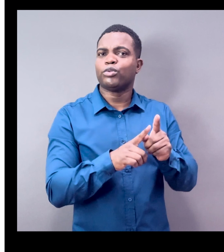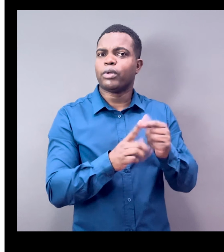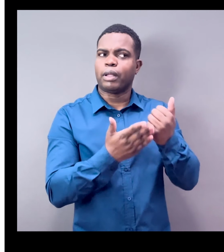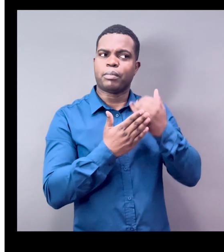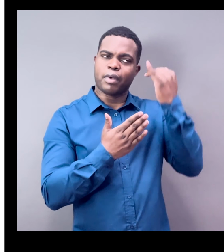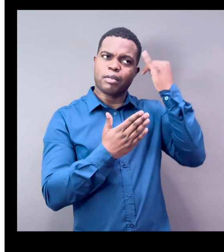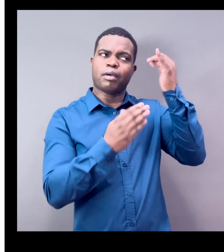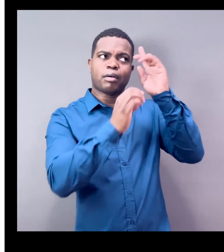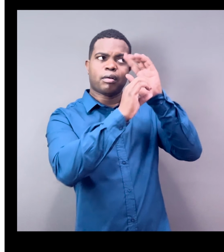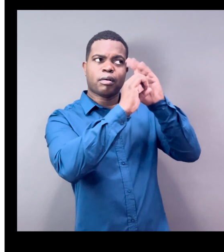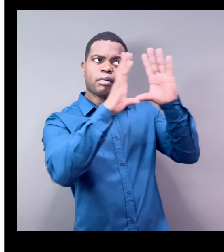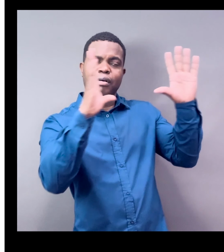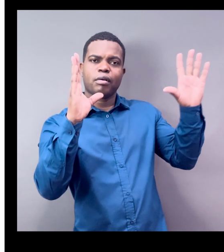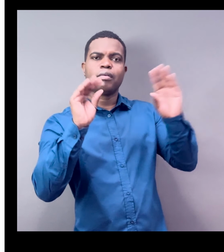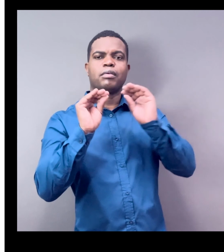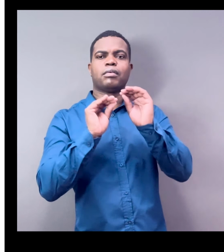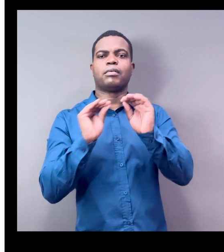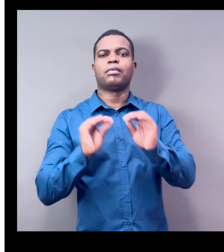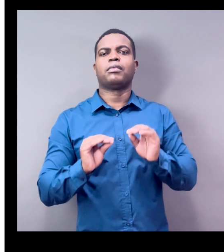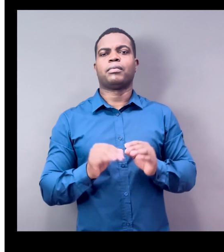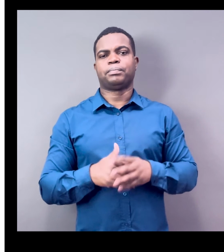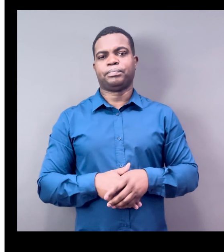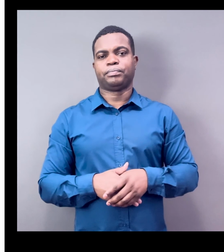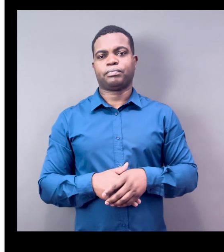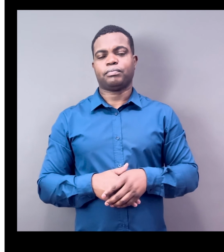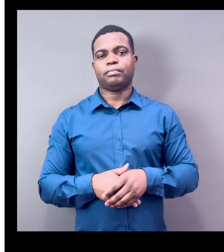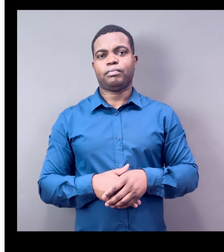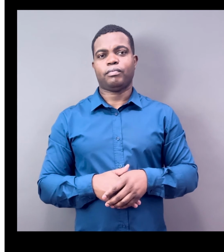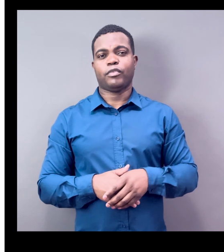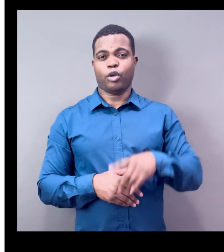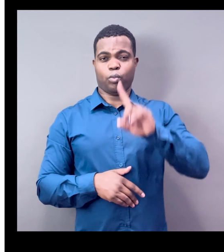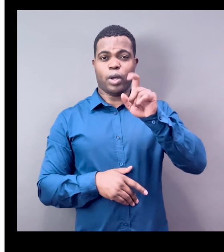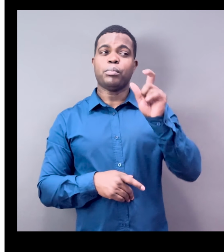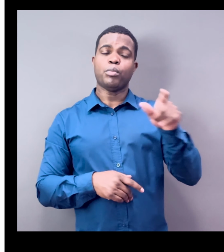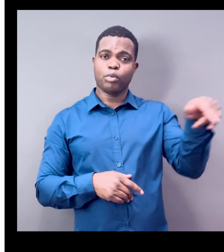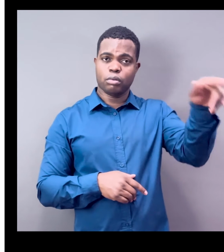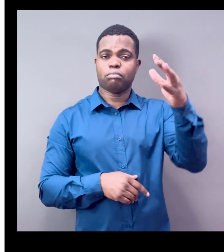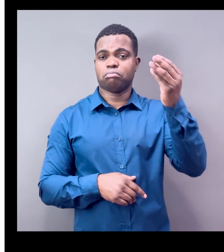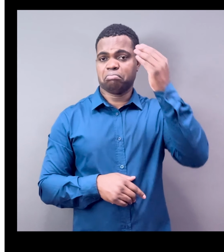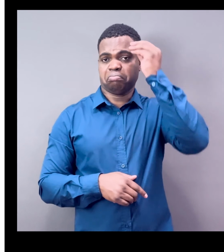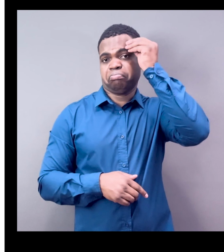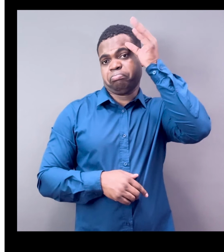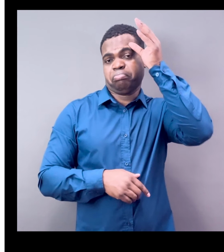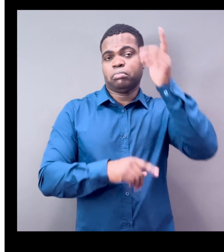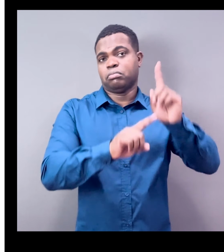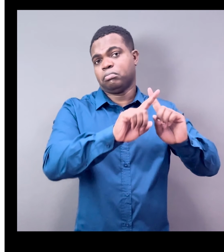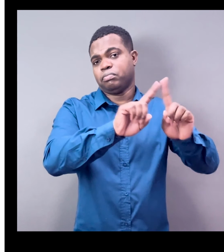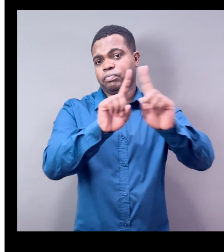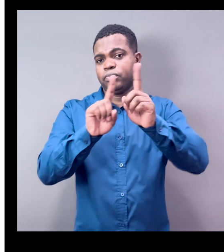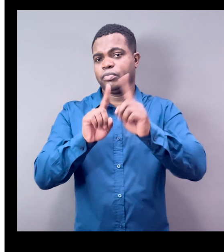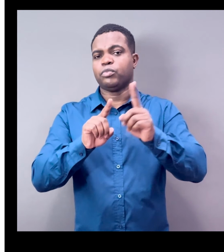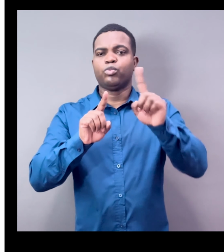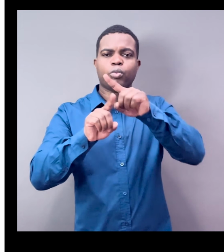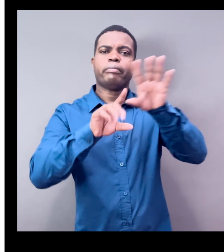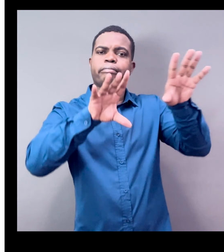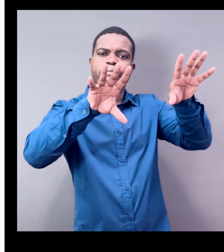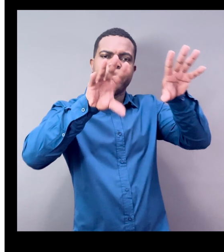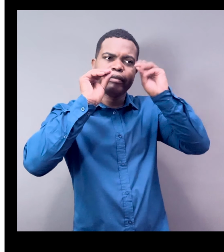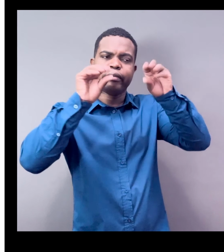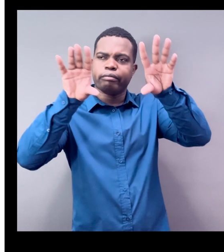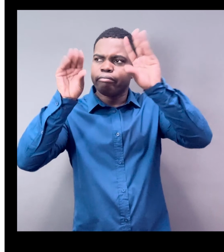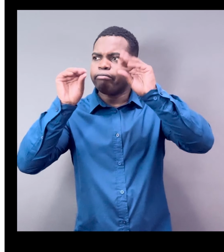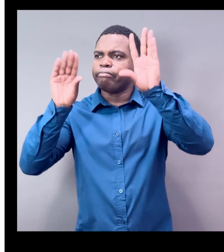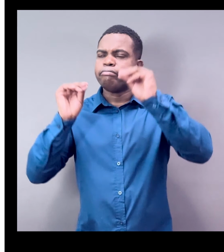something similar, and you can never tell from their knowledge, from their lessons. You will